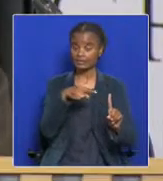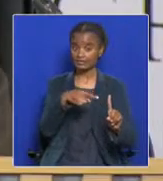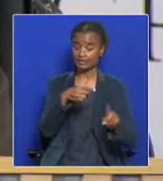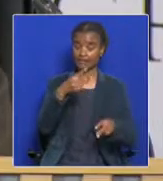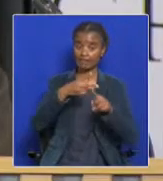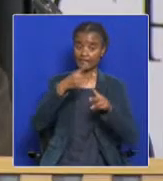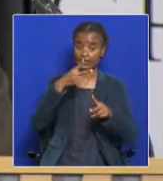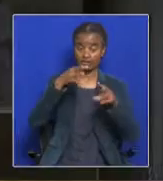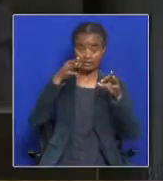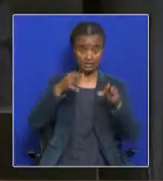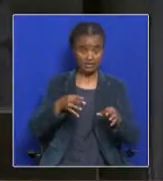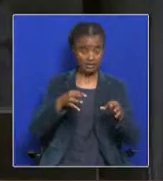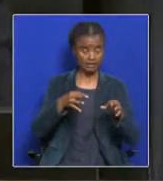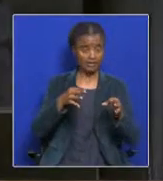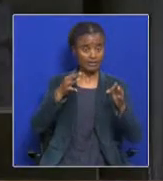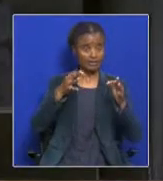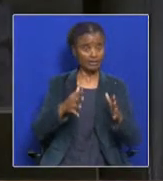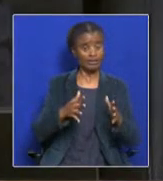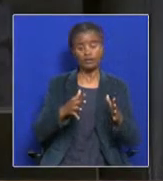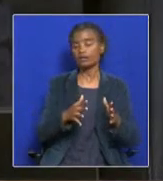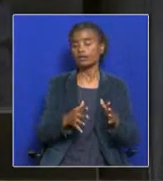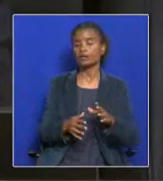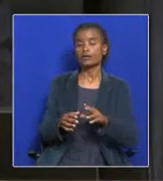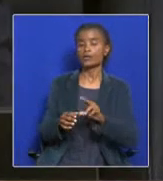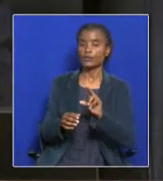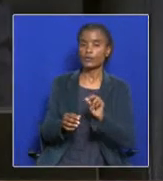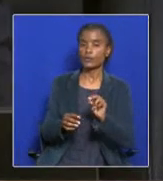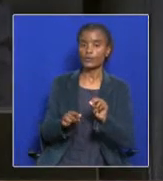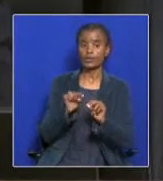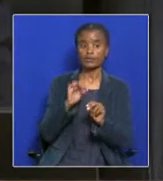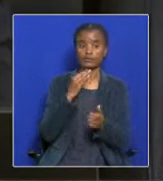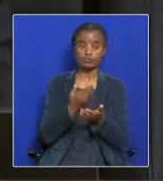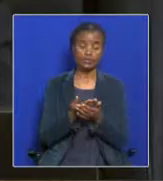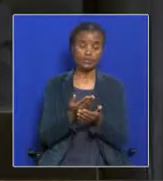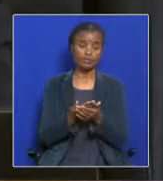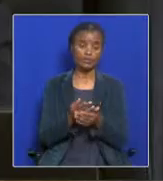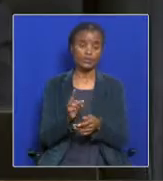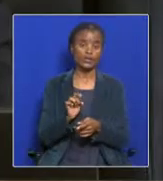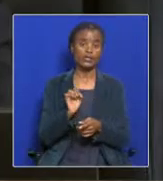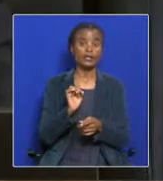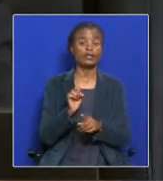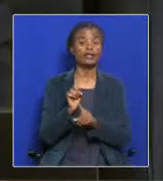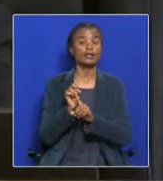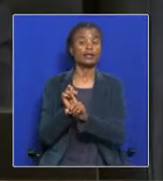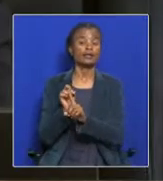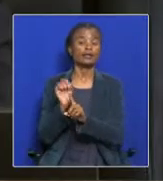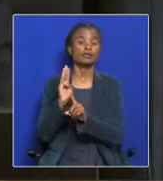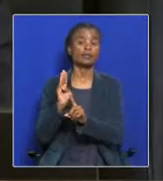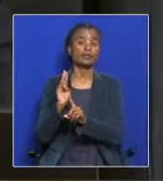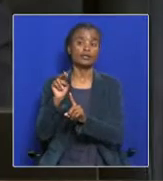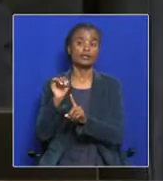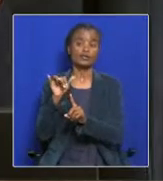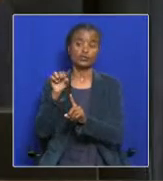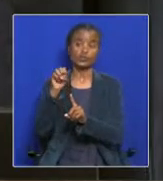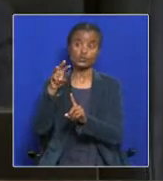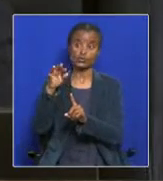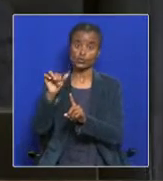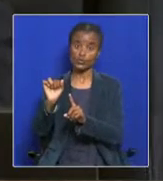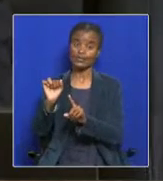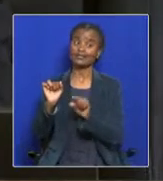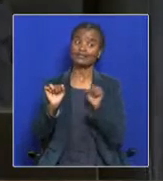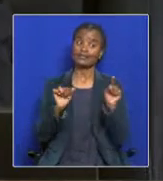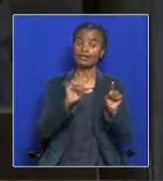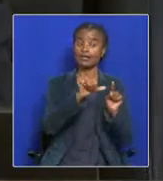means. it's quite possible that had Brigadier Nyuswa spoken to his brigadier, the brigadier